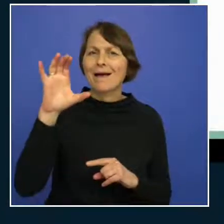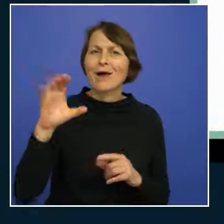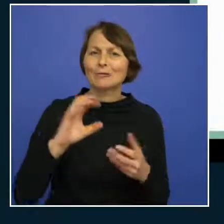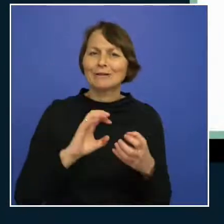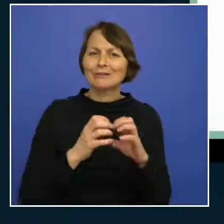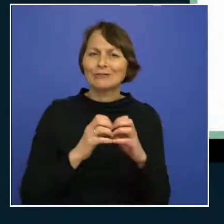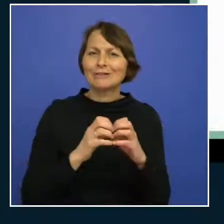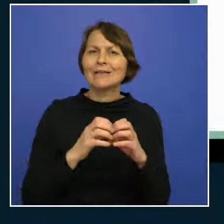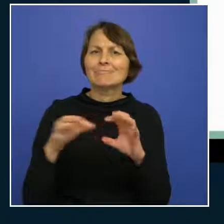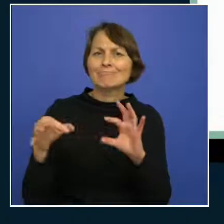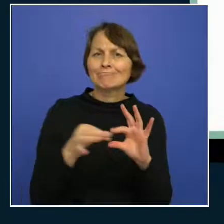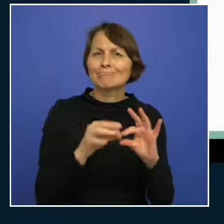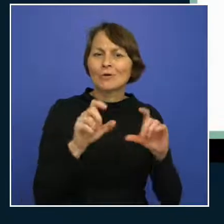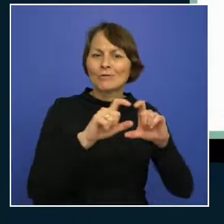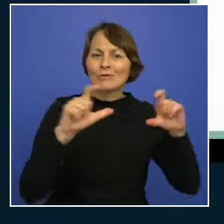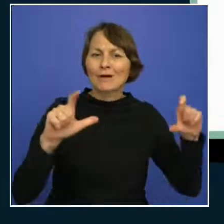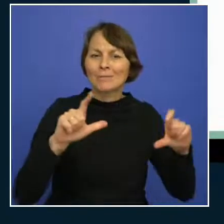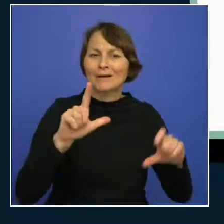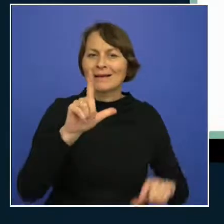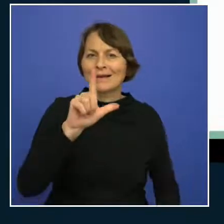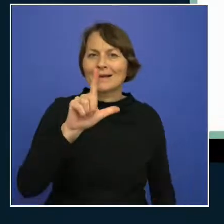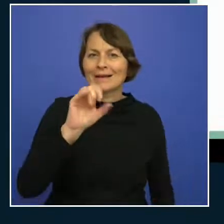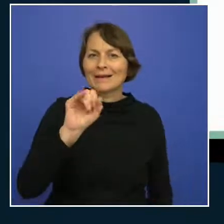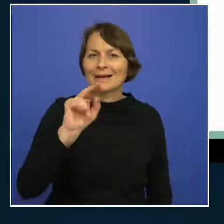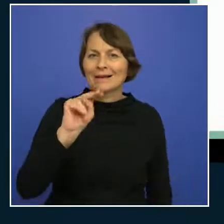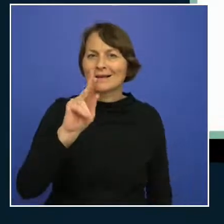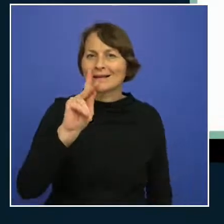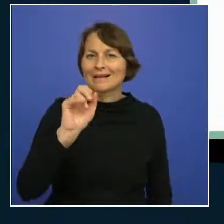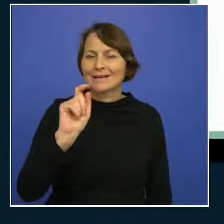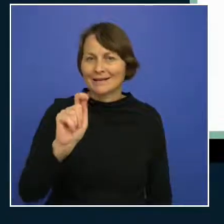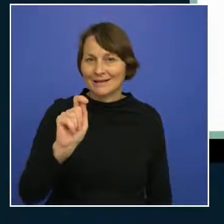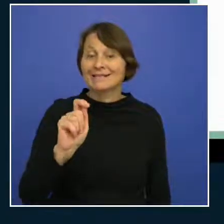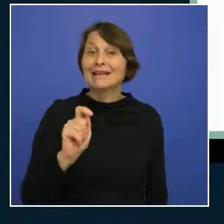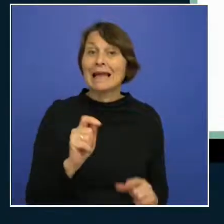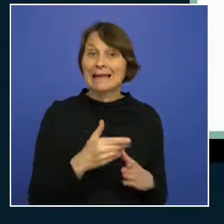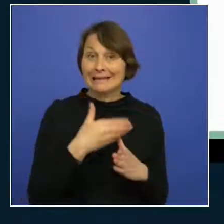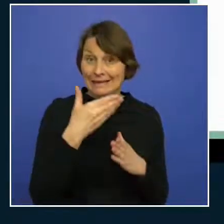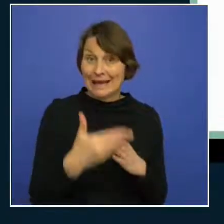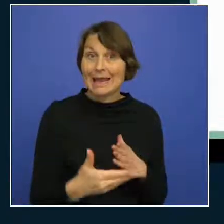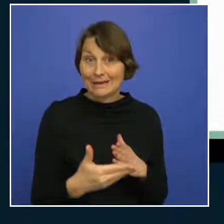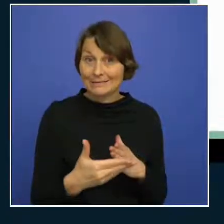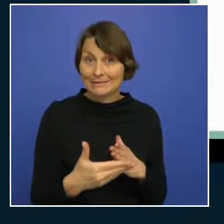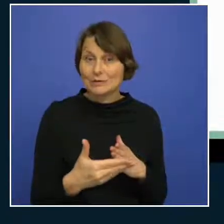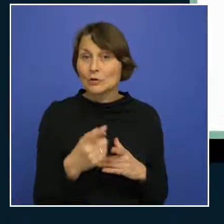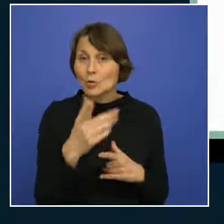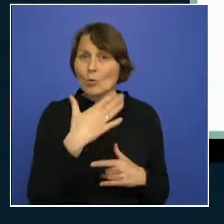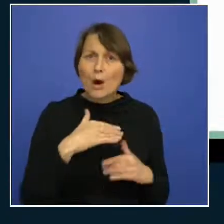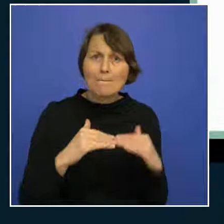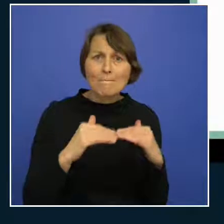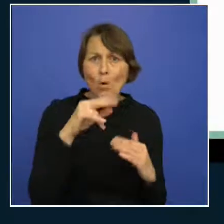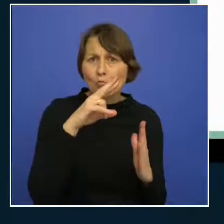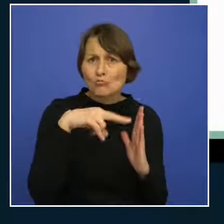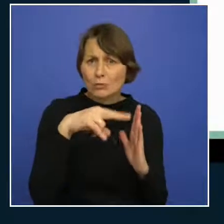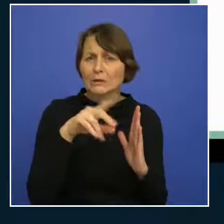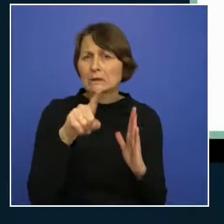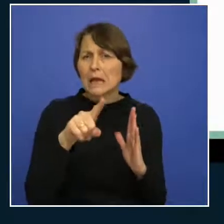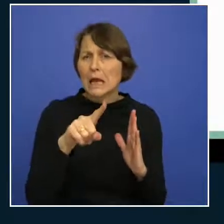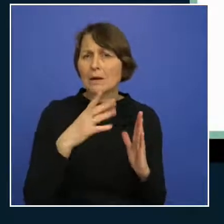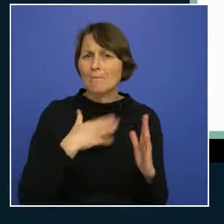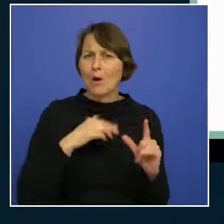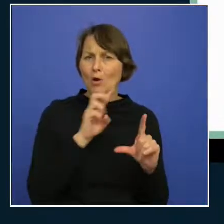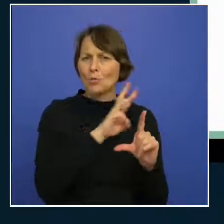We'll share, I'll share this slide deck at the end on my own website. And there will be a link